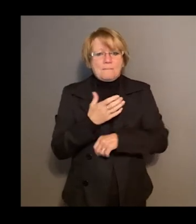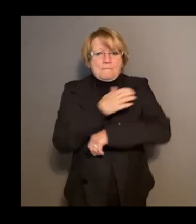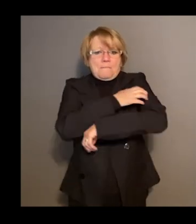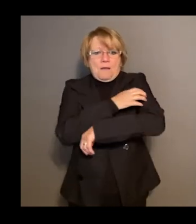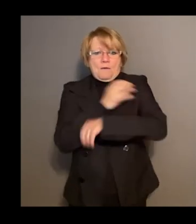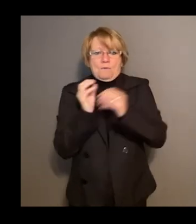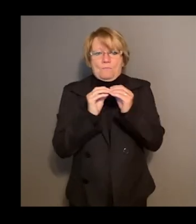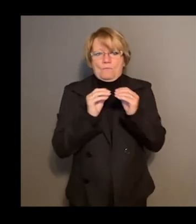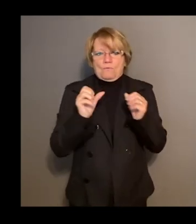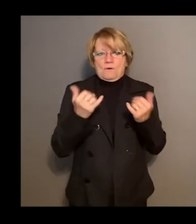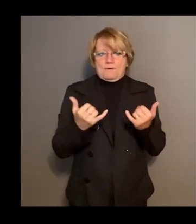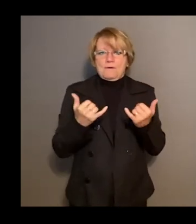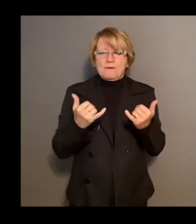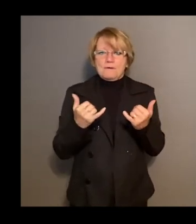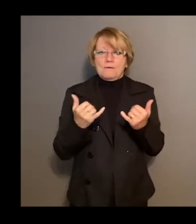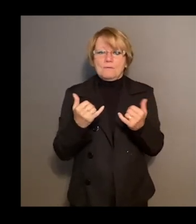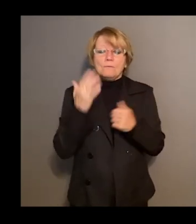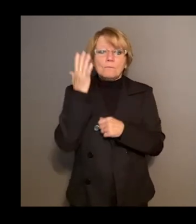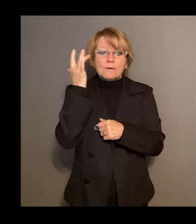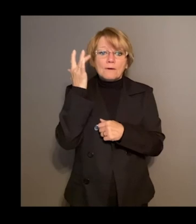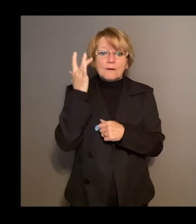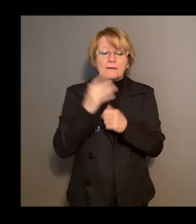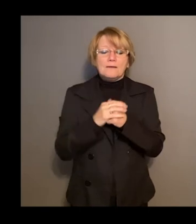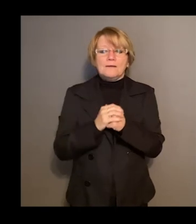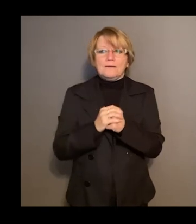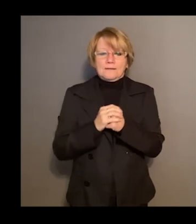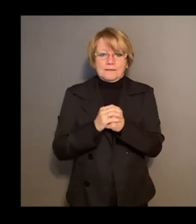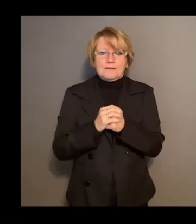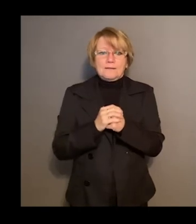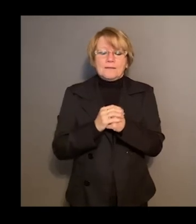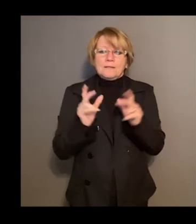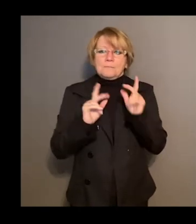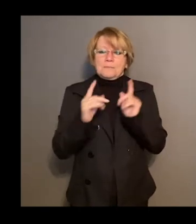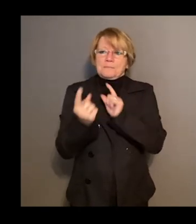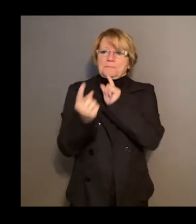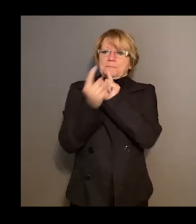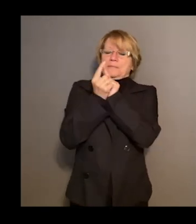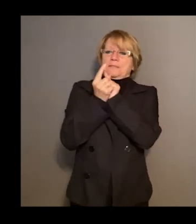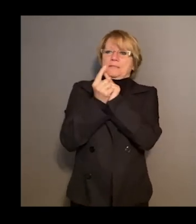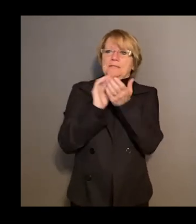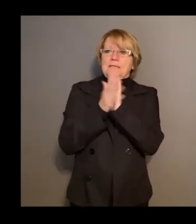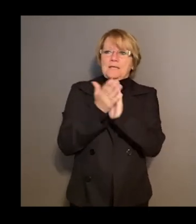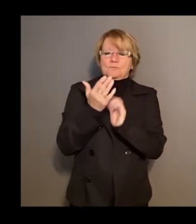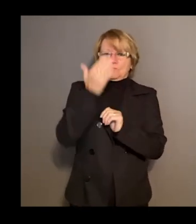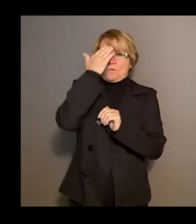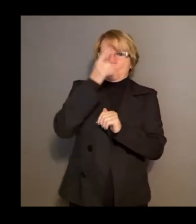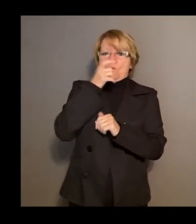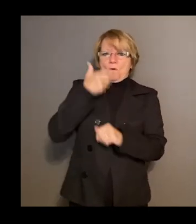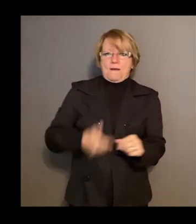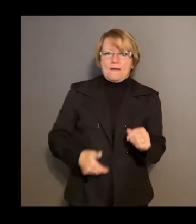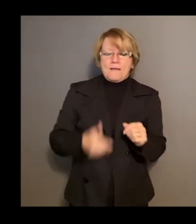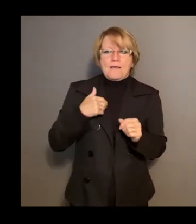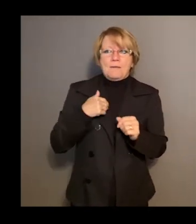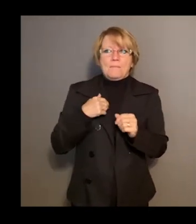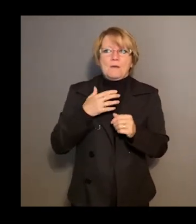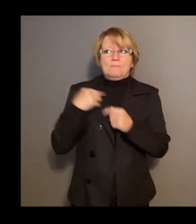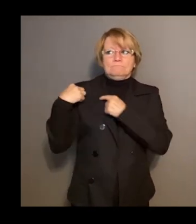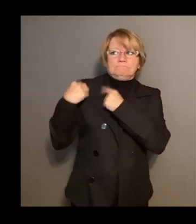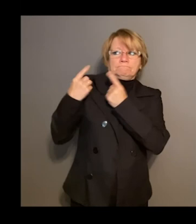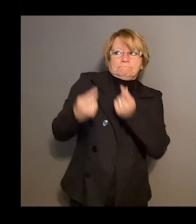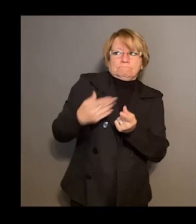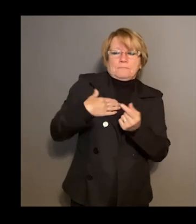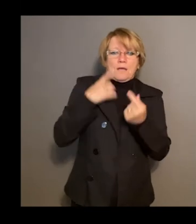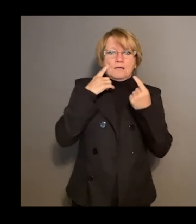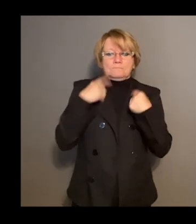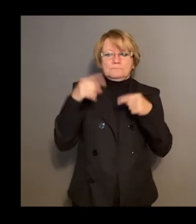I definitely do feel empowered. Just the fact that once people do get to know me and they know how much I've achieved in my